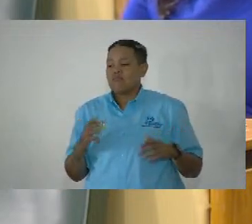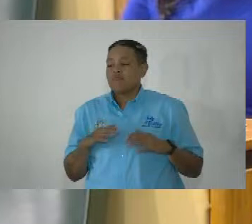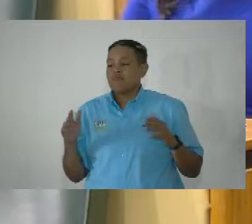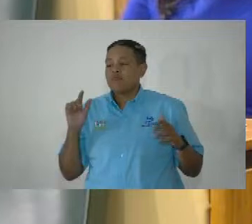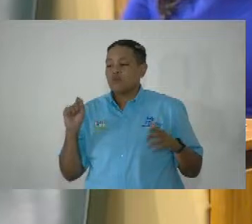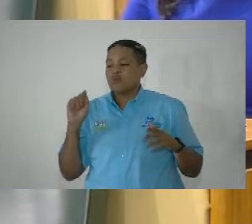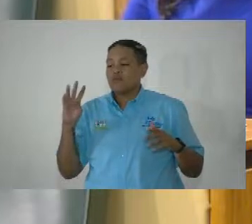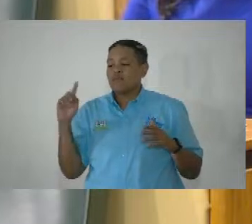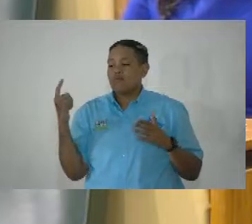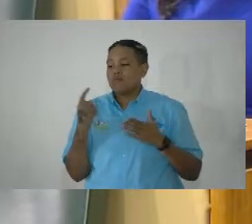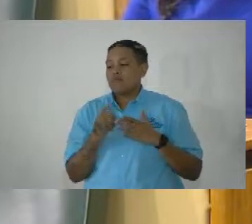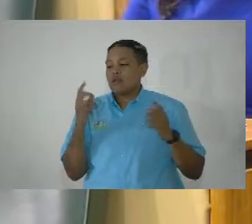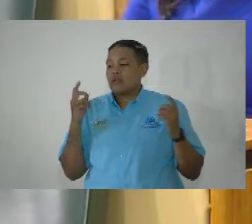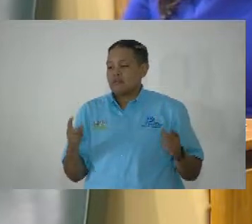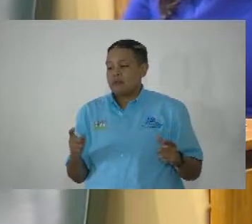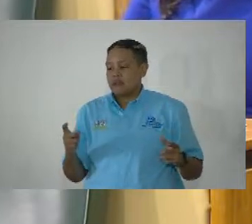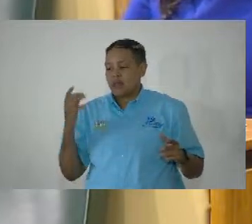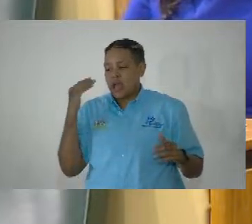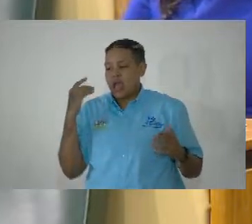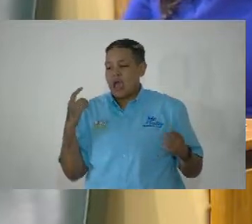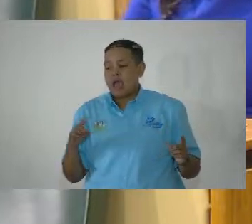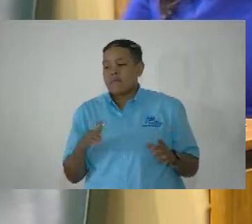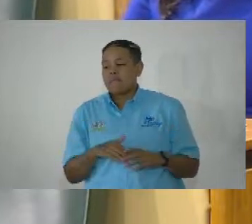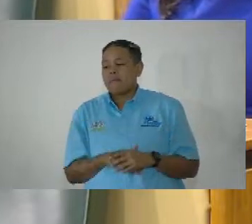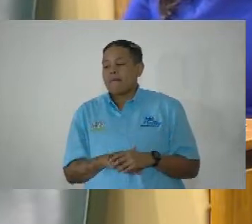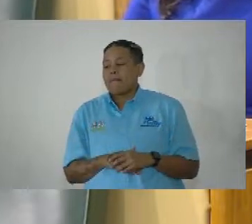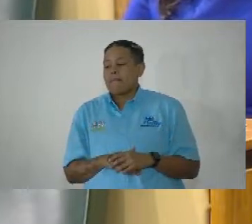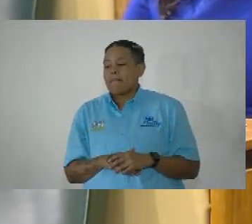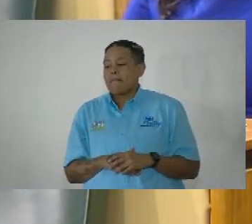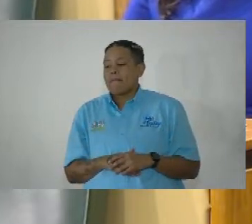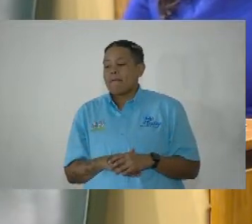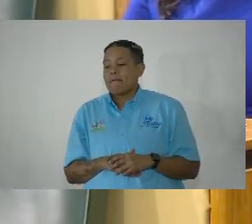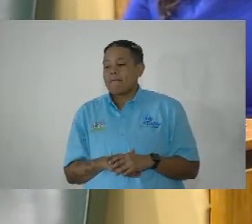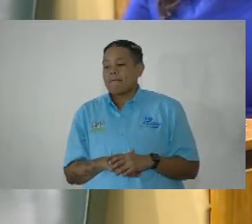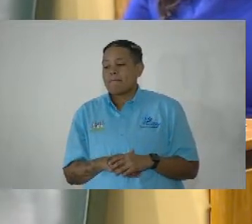24 hours, like immediately. And